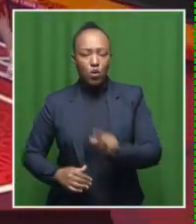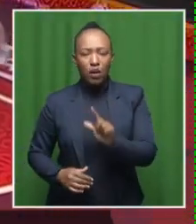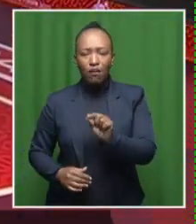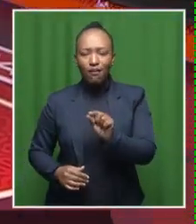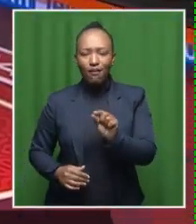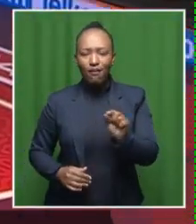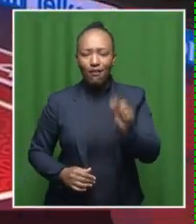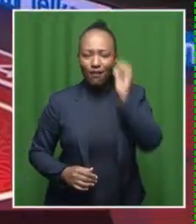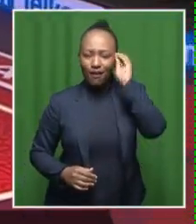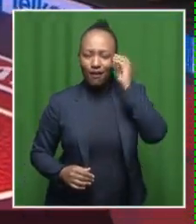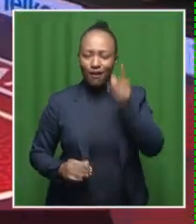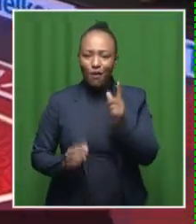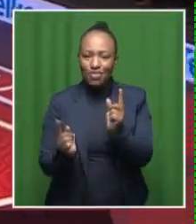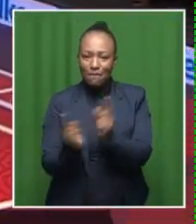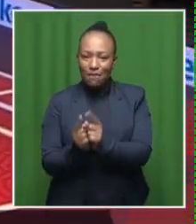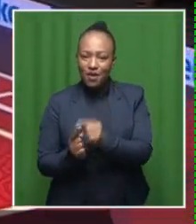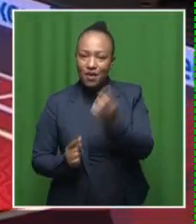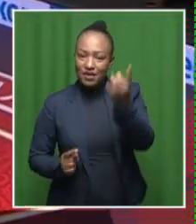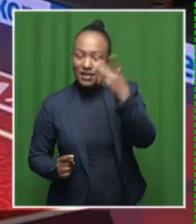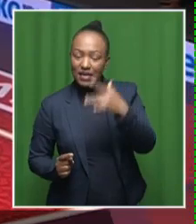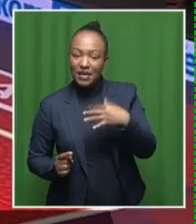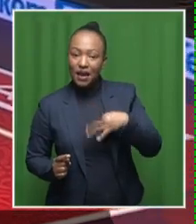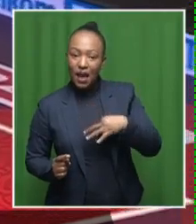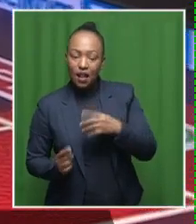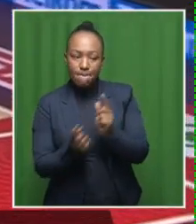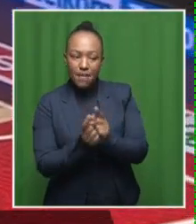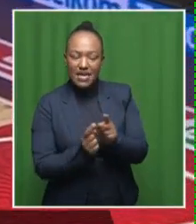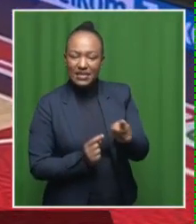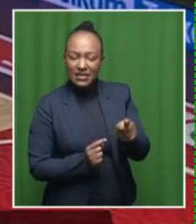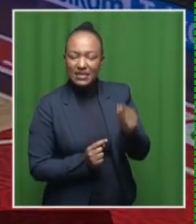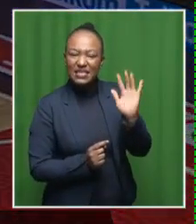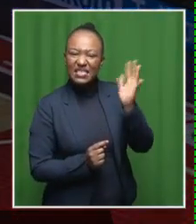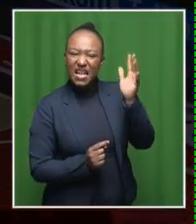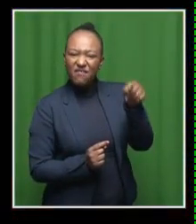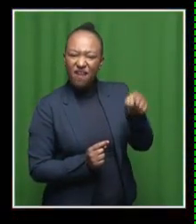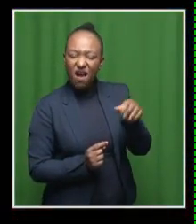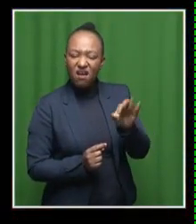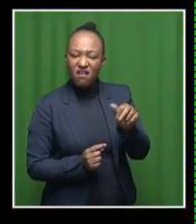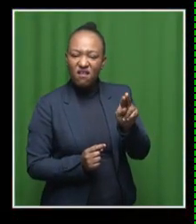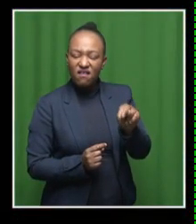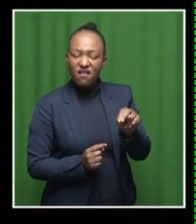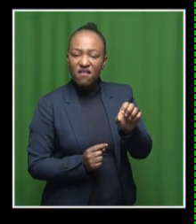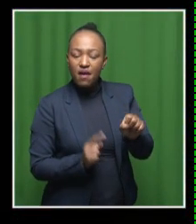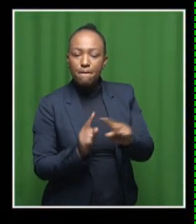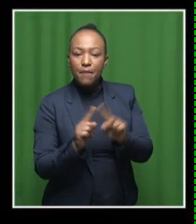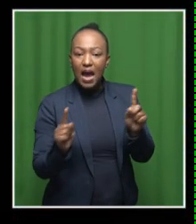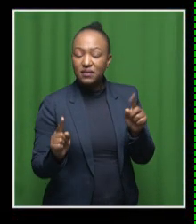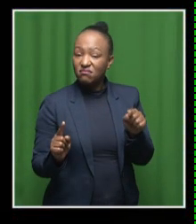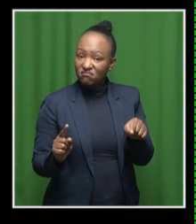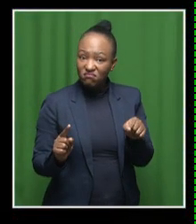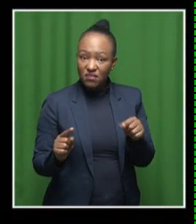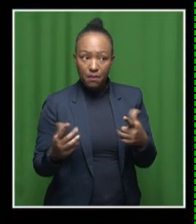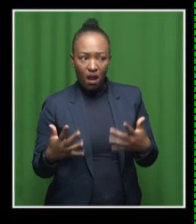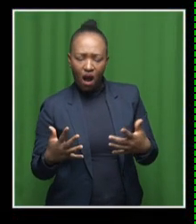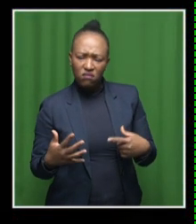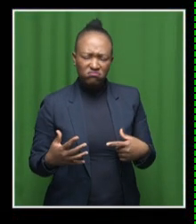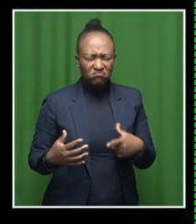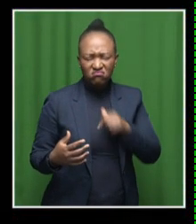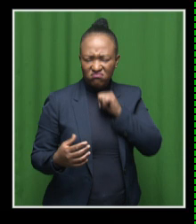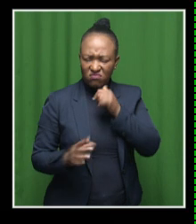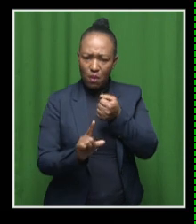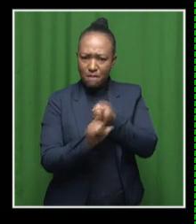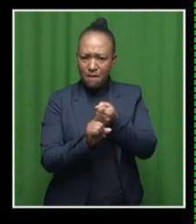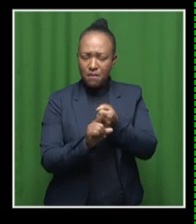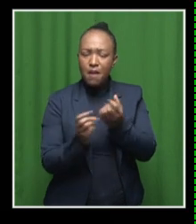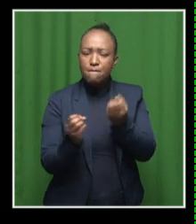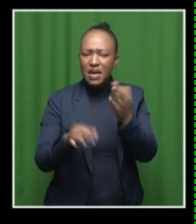the Sunshine meets the Silver Ferns. But the Silver Ferns are not going to take it lying down. They have met each other, a couple of them,